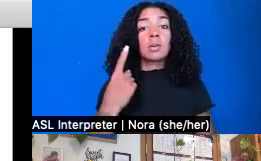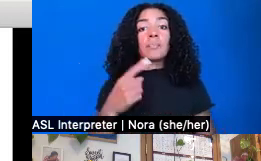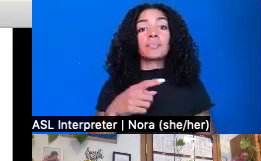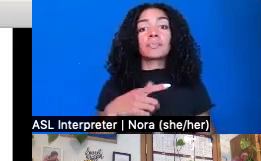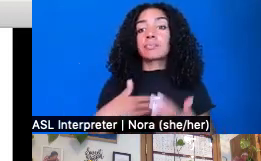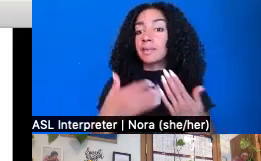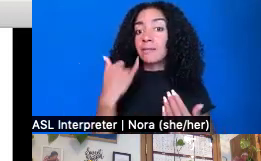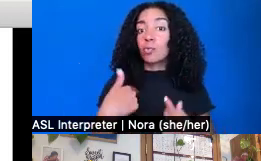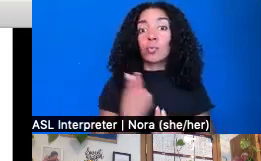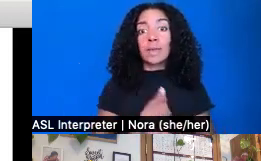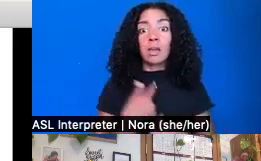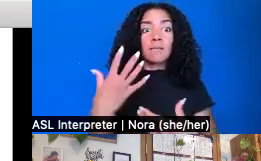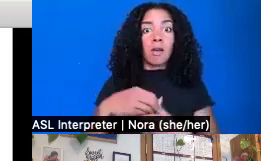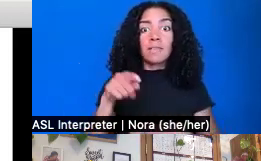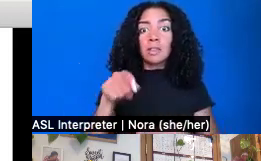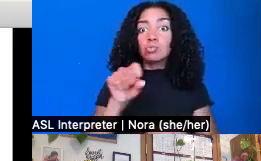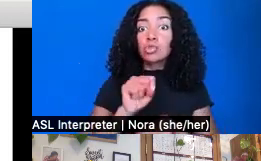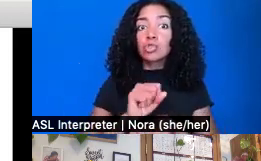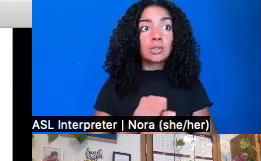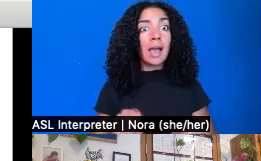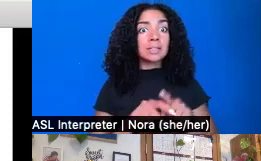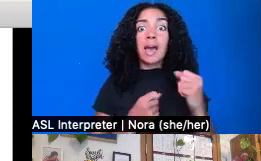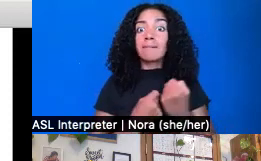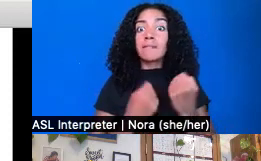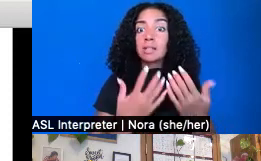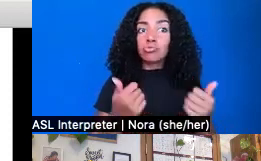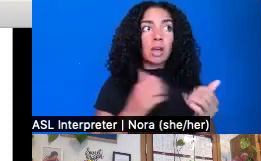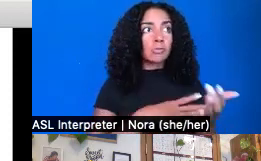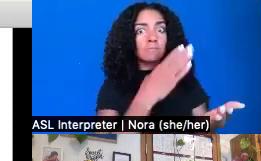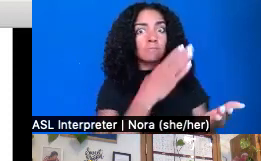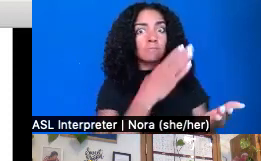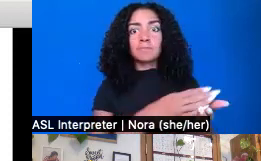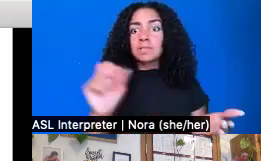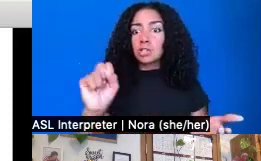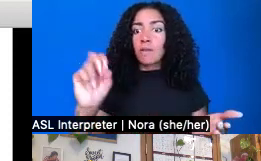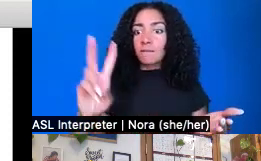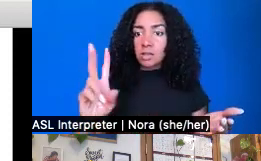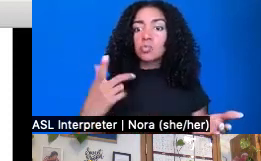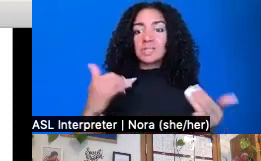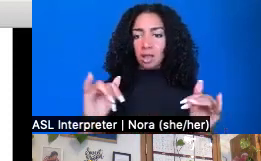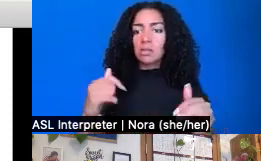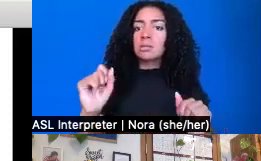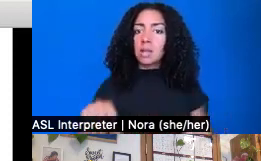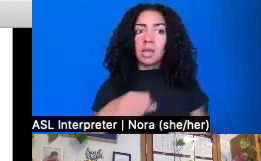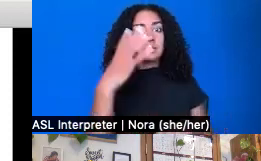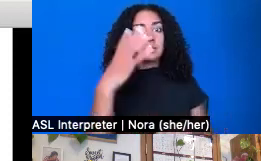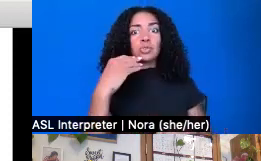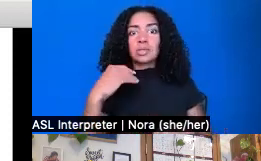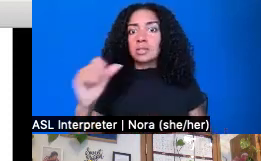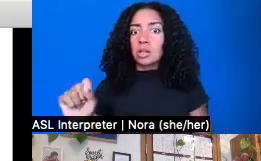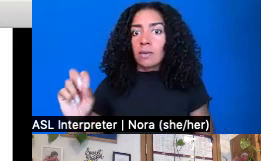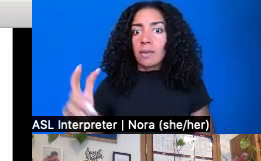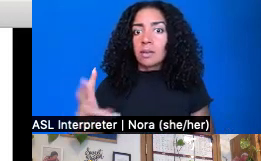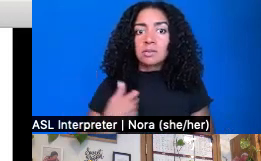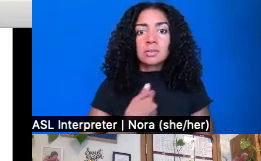violence, it can still happen because it is, we're living in a culture of violence right now, right? Where